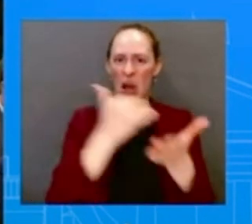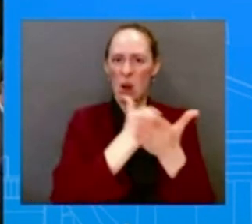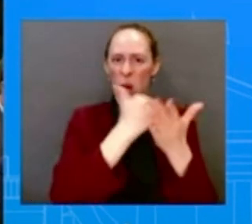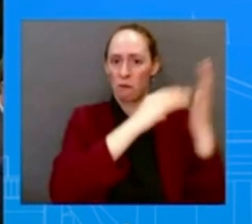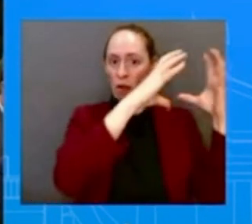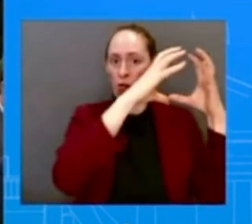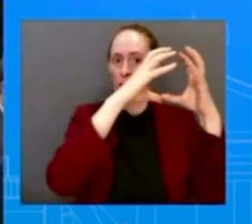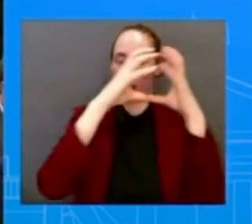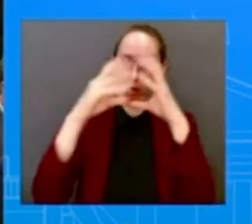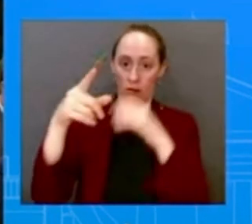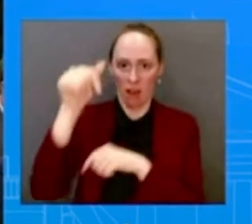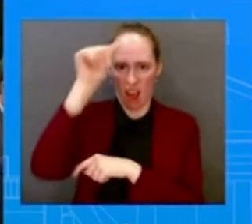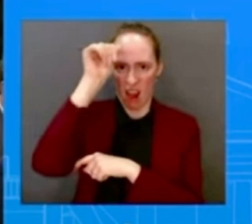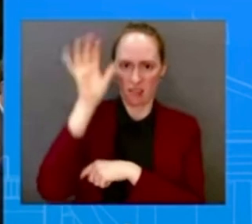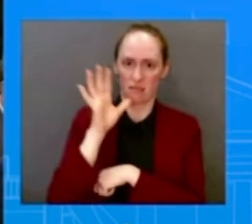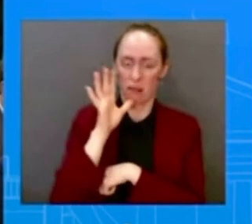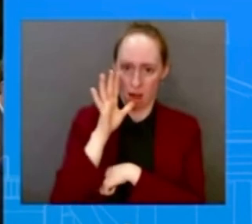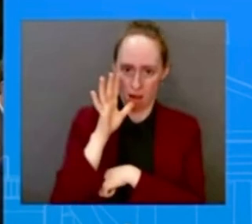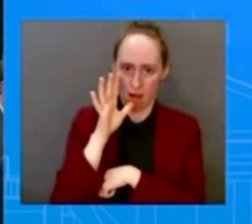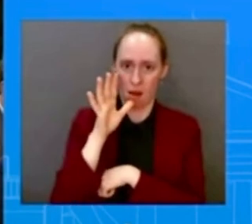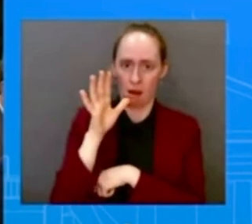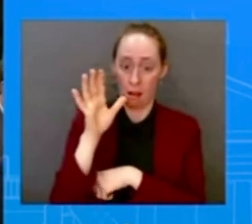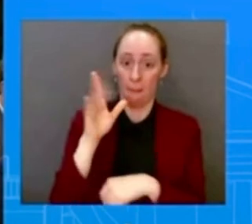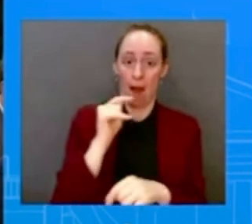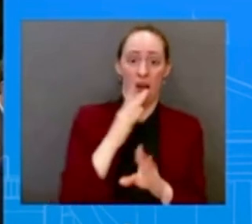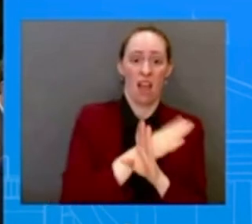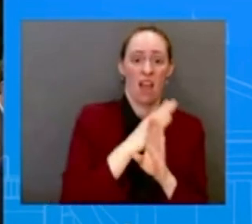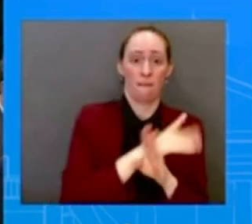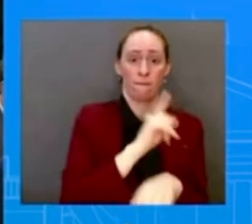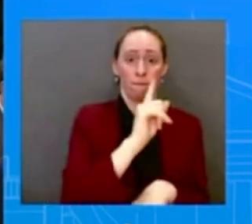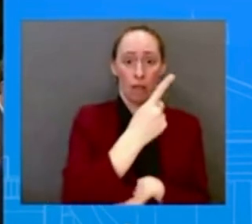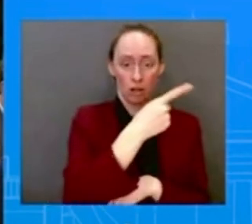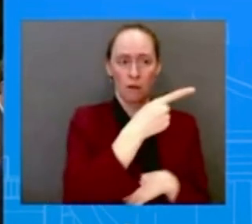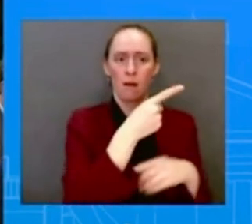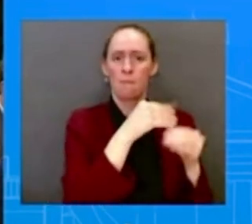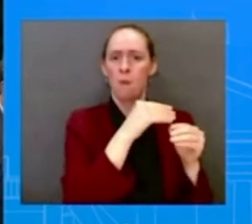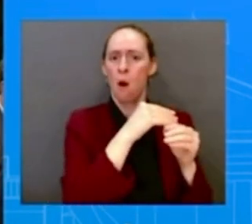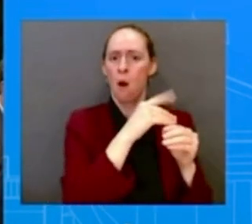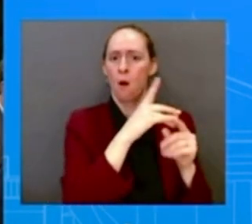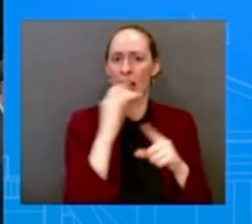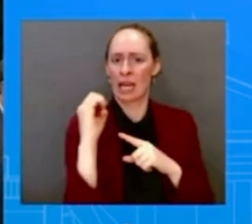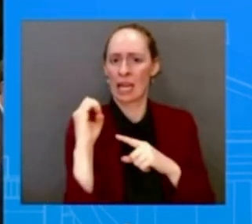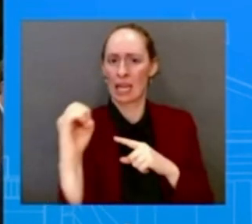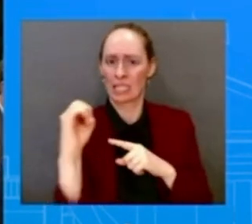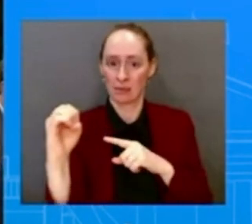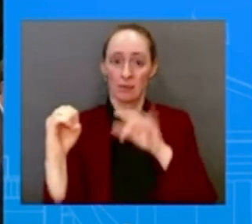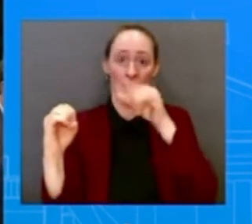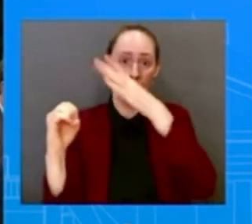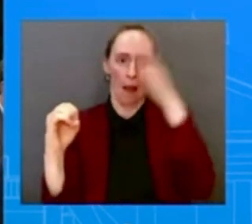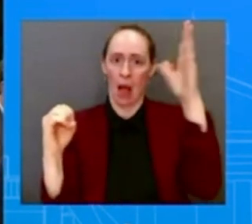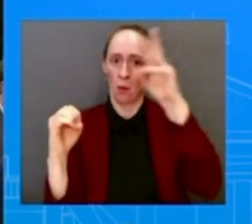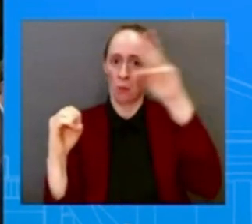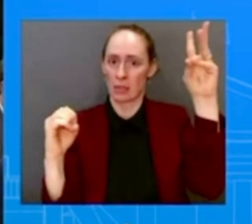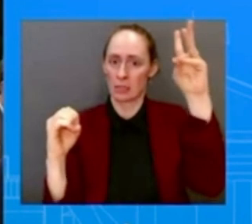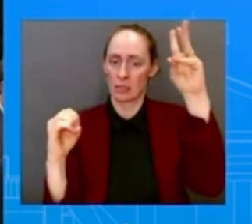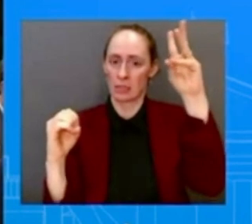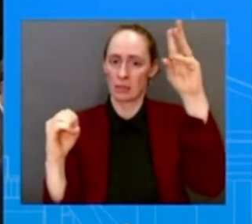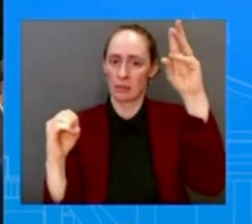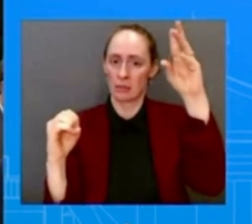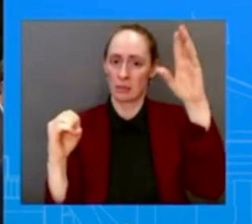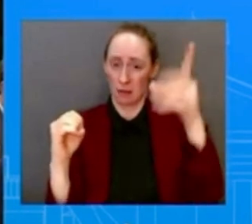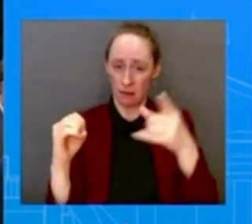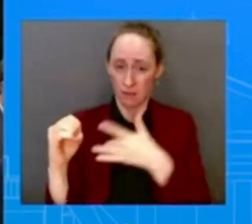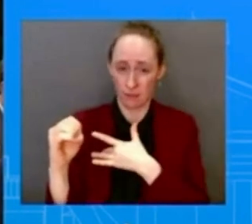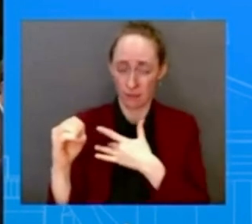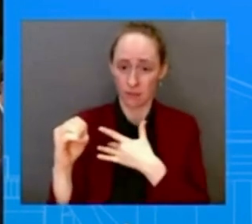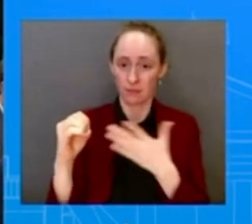shot down off the West Coast, is the policy at this point in time you could shoot it down if it's over a body